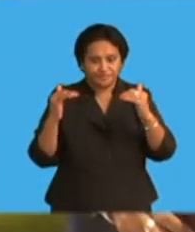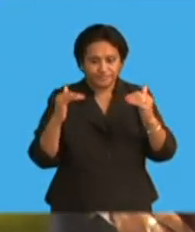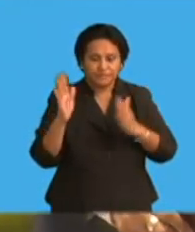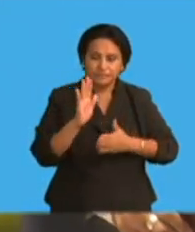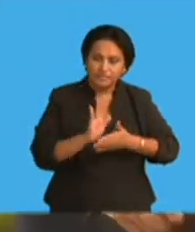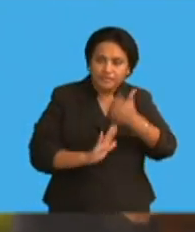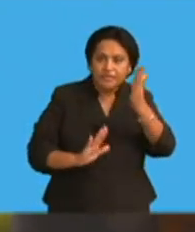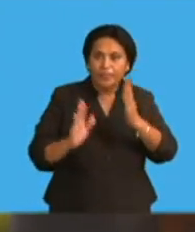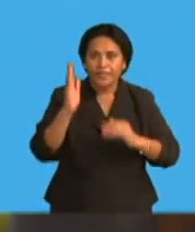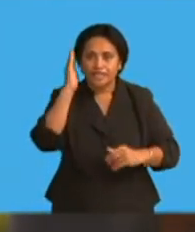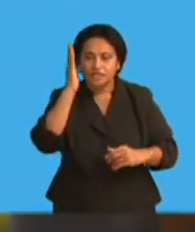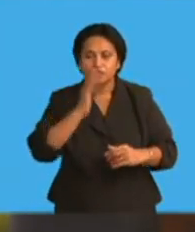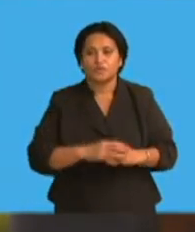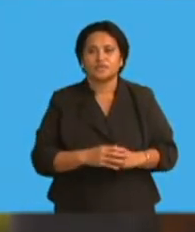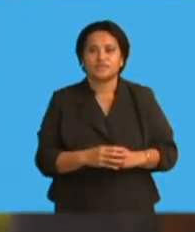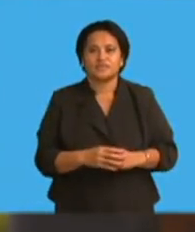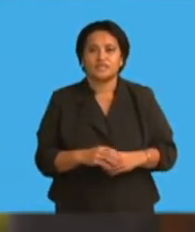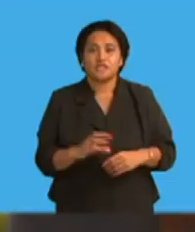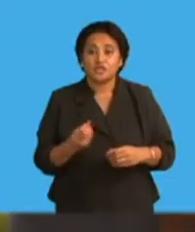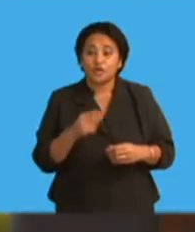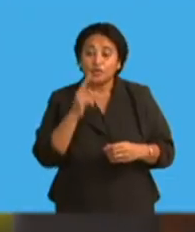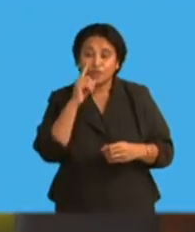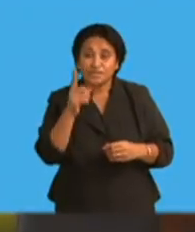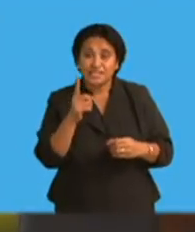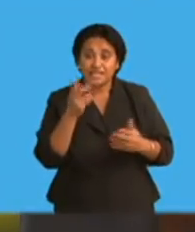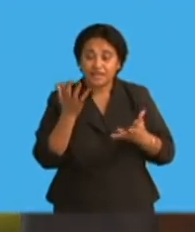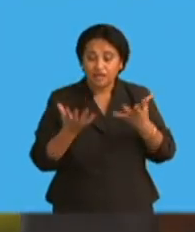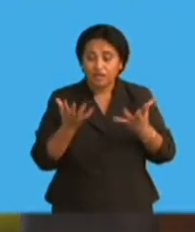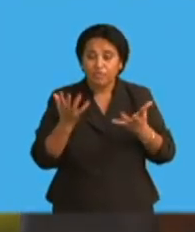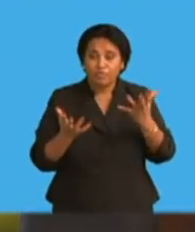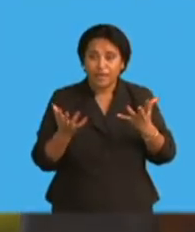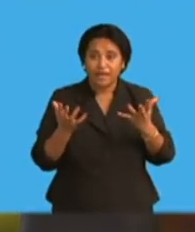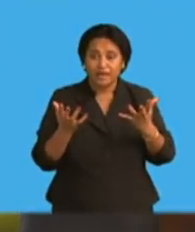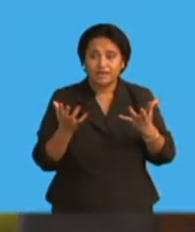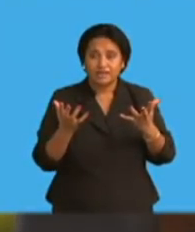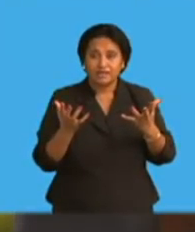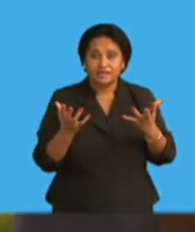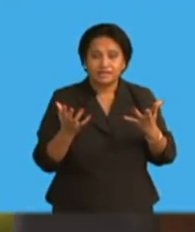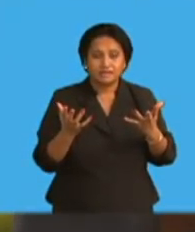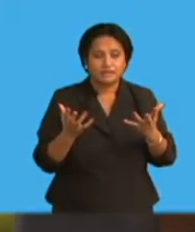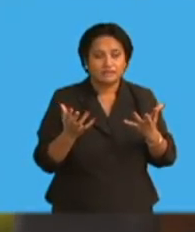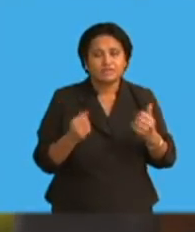was 0.43, today is 0.36.